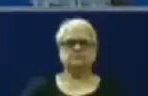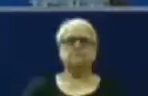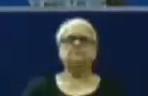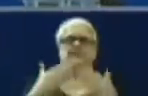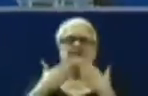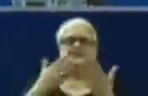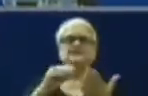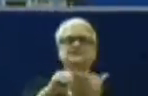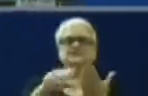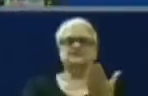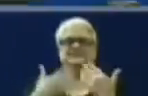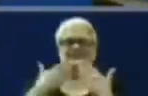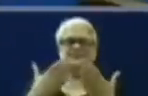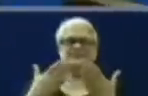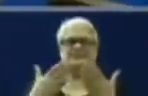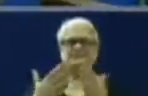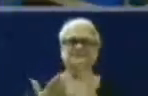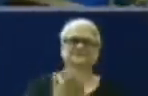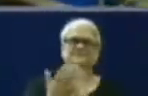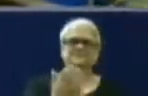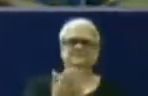Thank you, students.